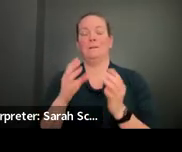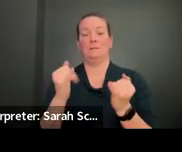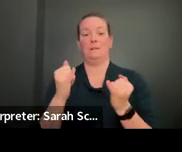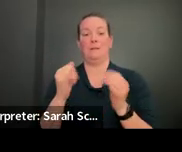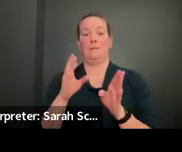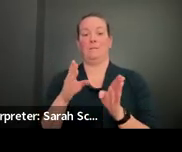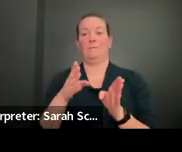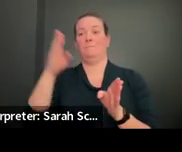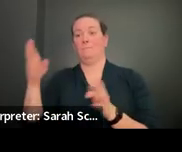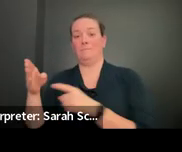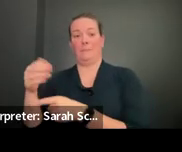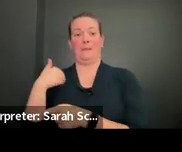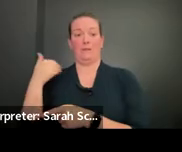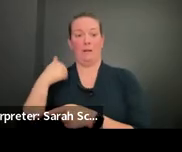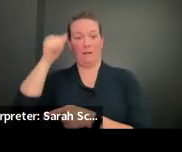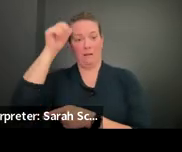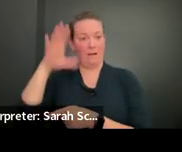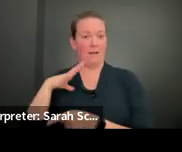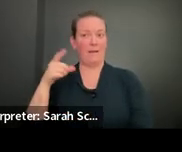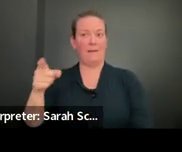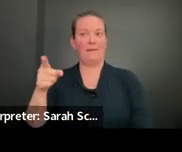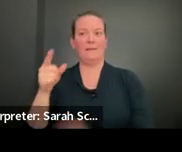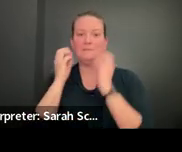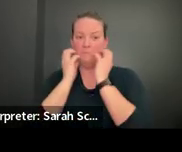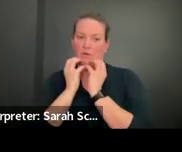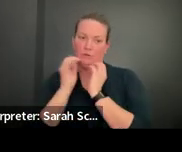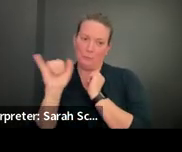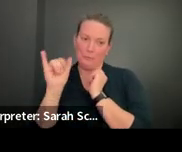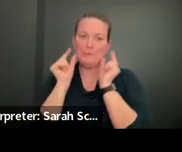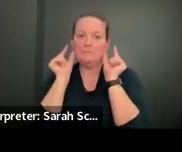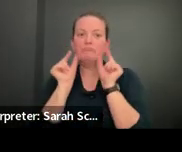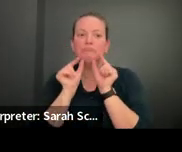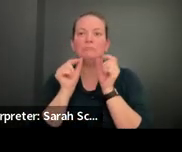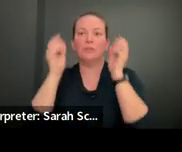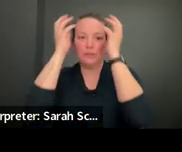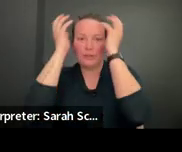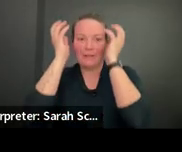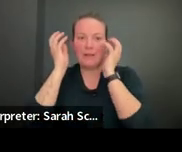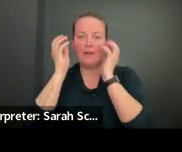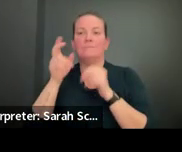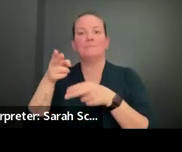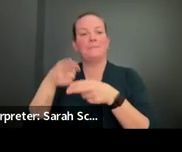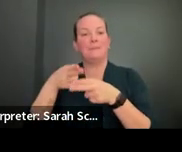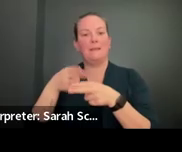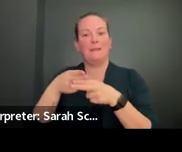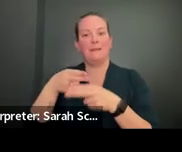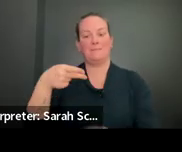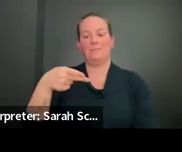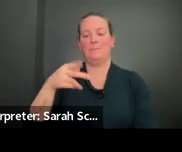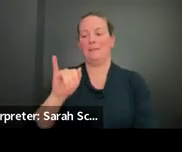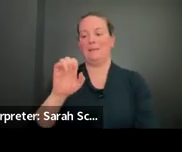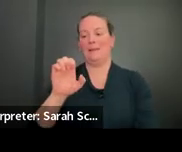embraced by the younger guy, also with a beard and curly hair, whose name is